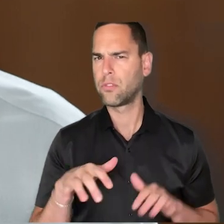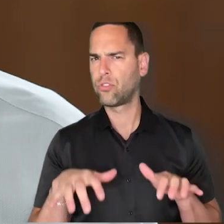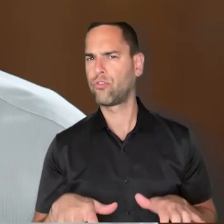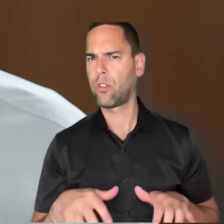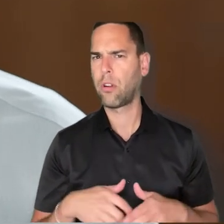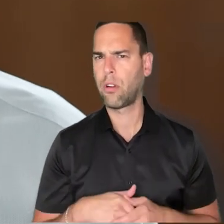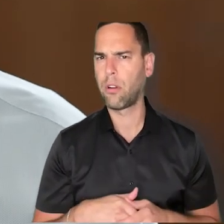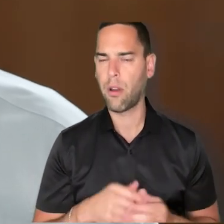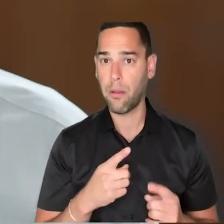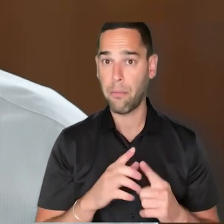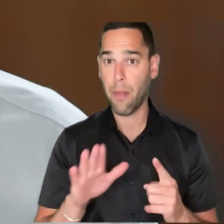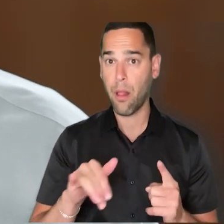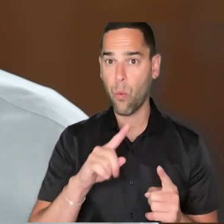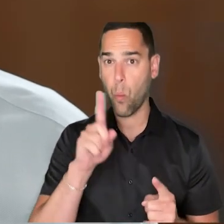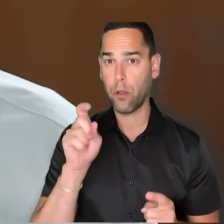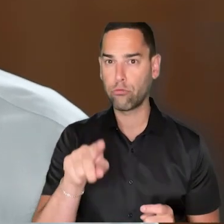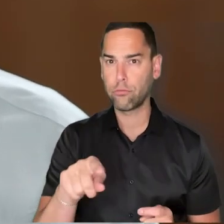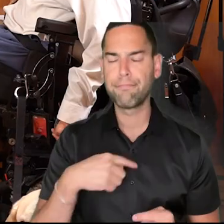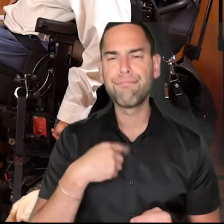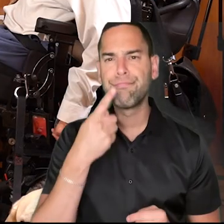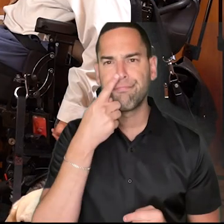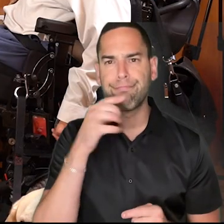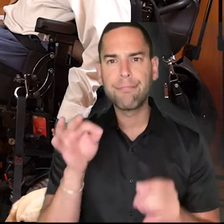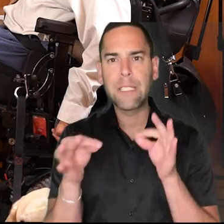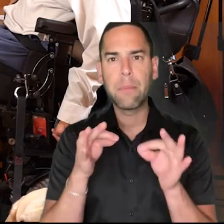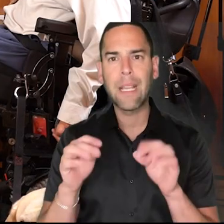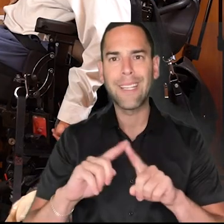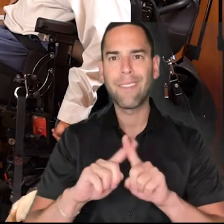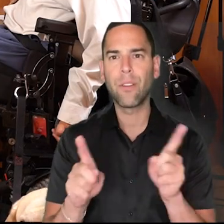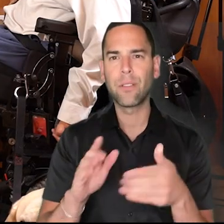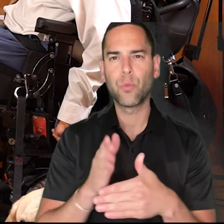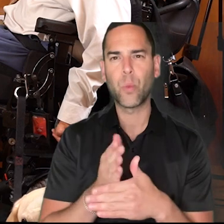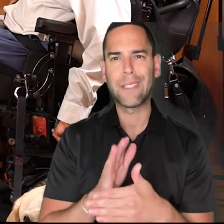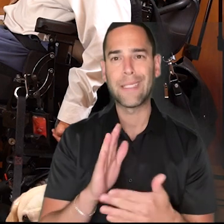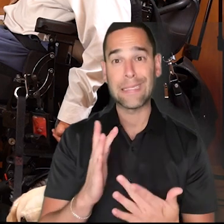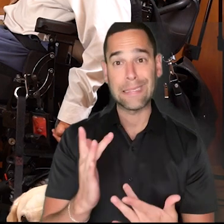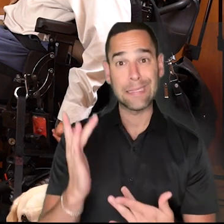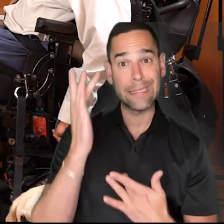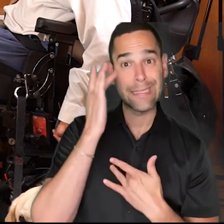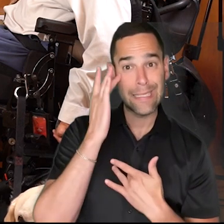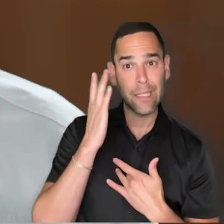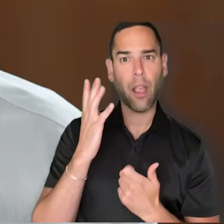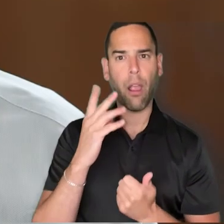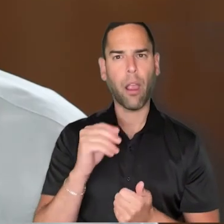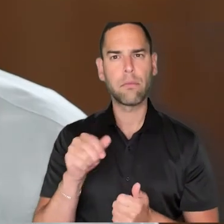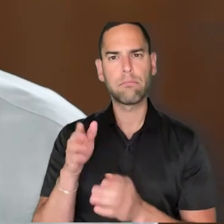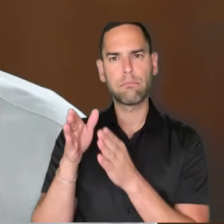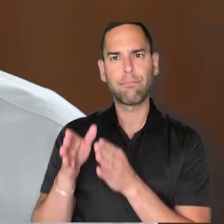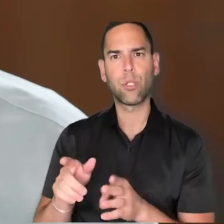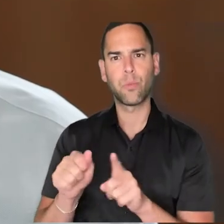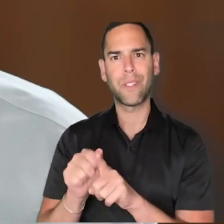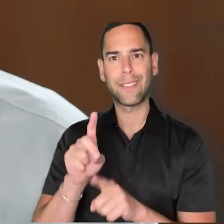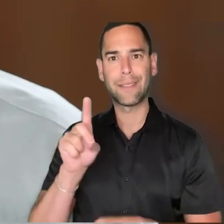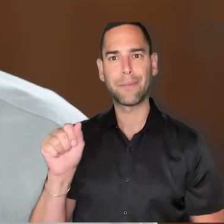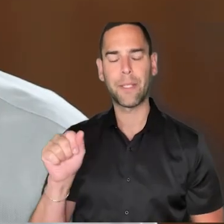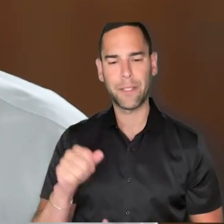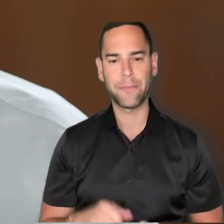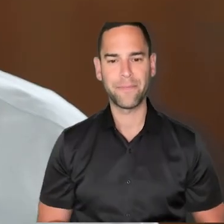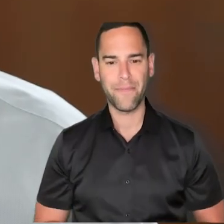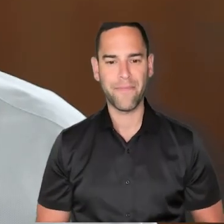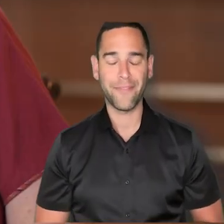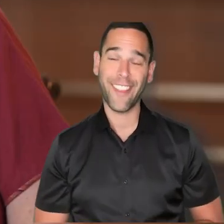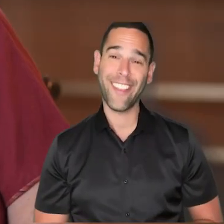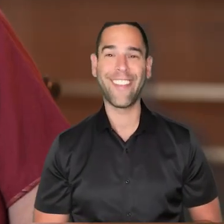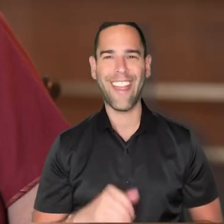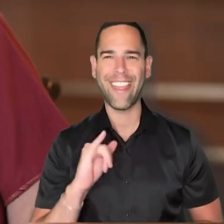shocked you to some extent. Can you tell us what the difference is between being sick and being a person with a